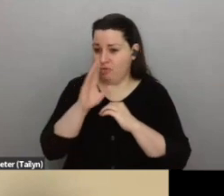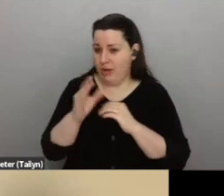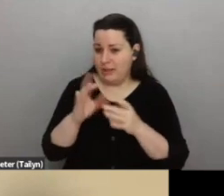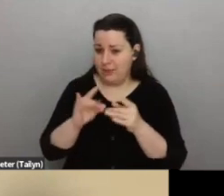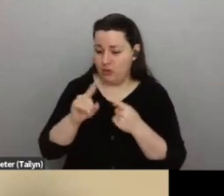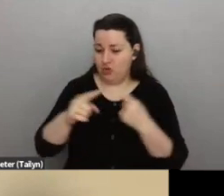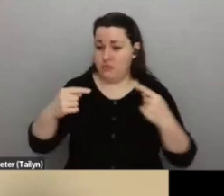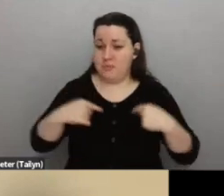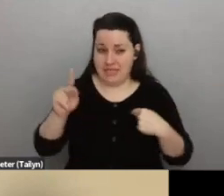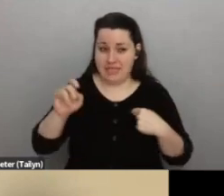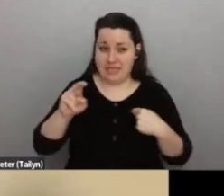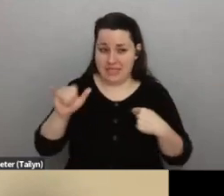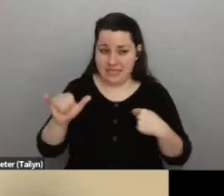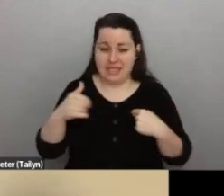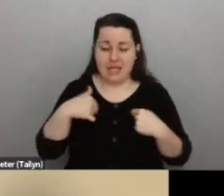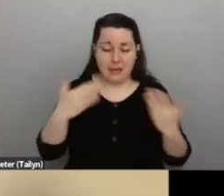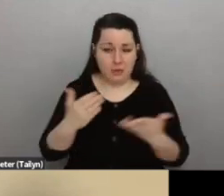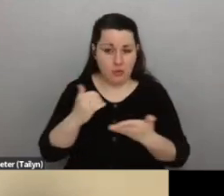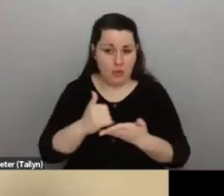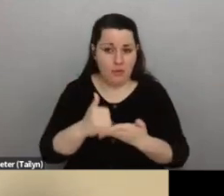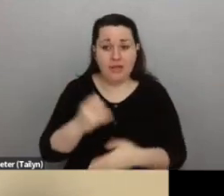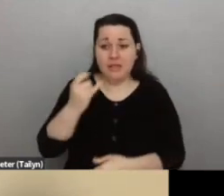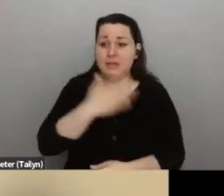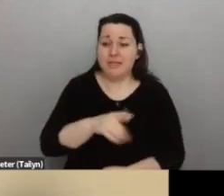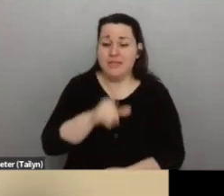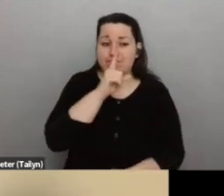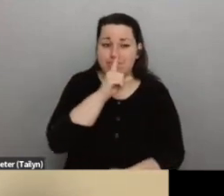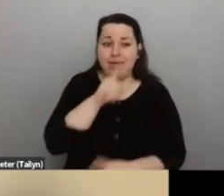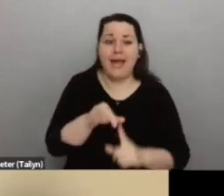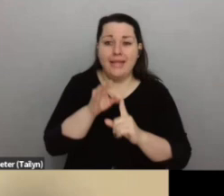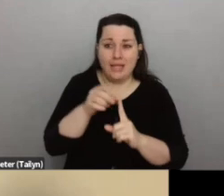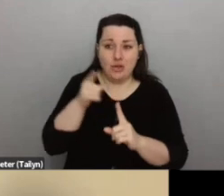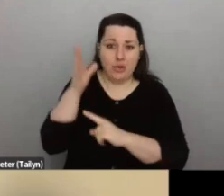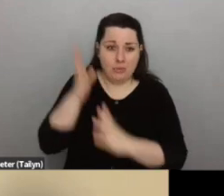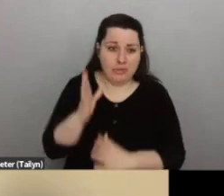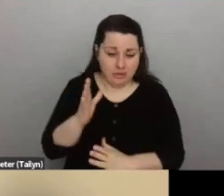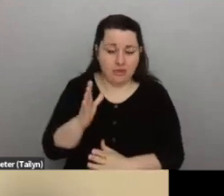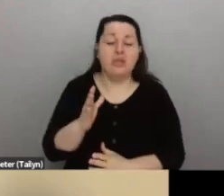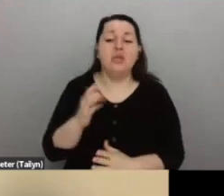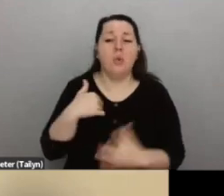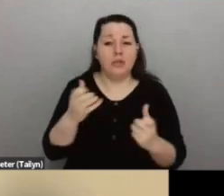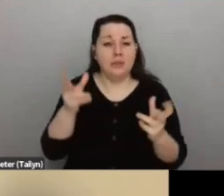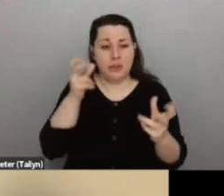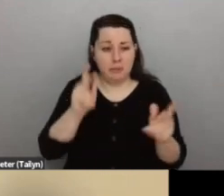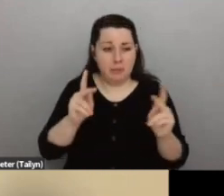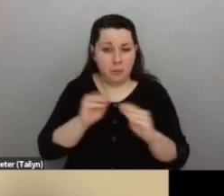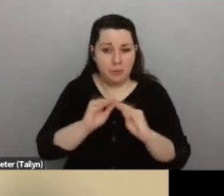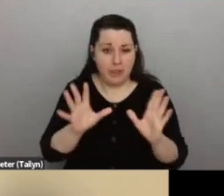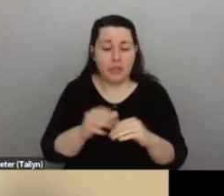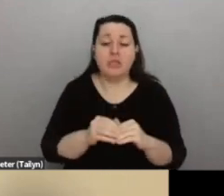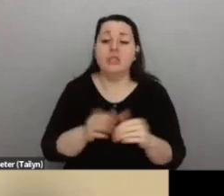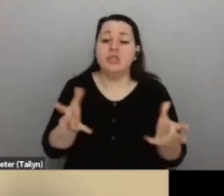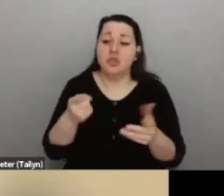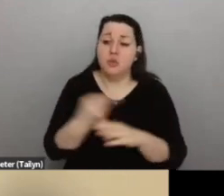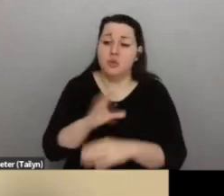help. Please remember to stay on mute unless you're the person speaking so we can hear our presenters and folks clearly. We encourage you to use the